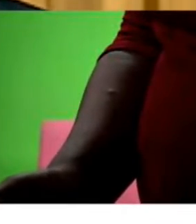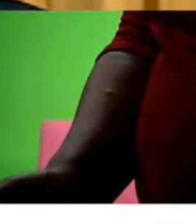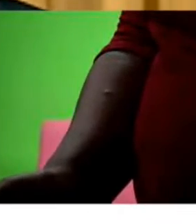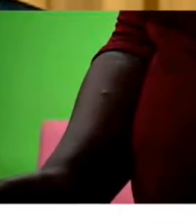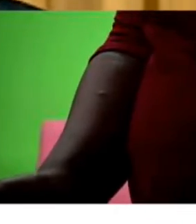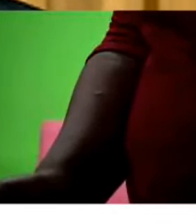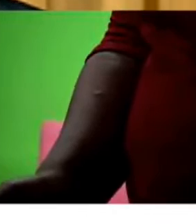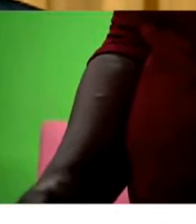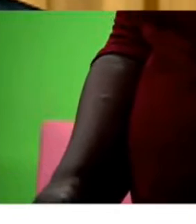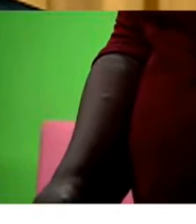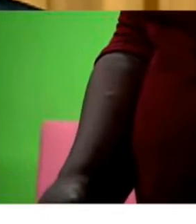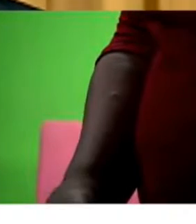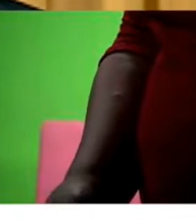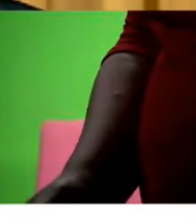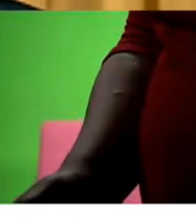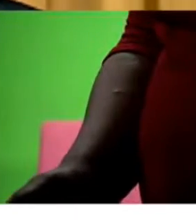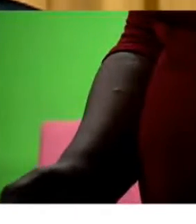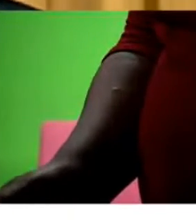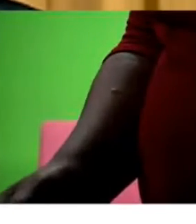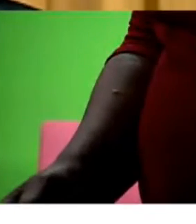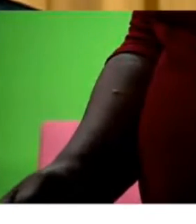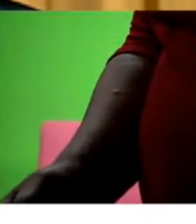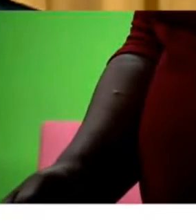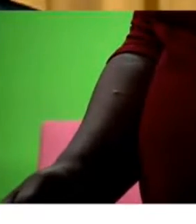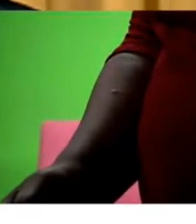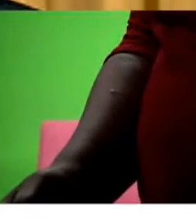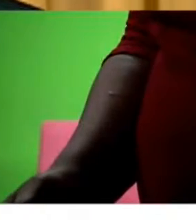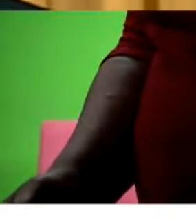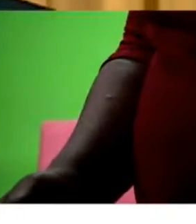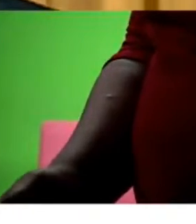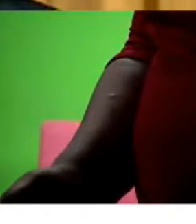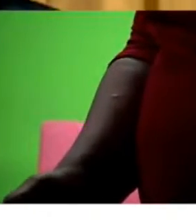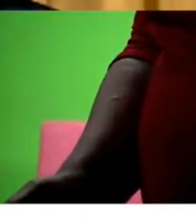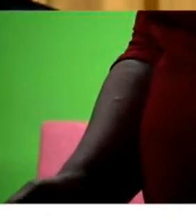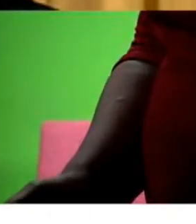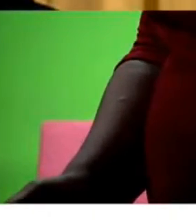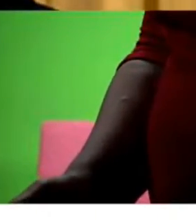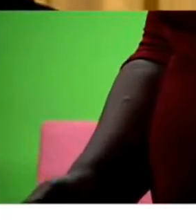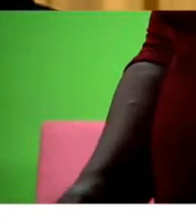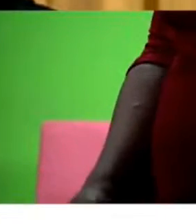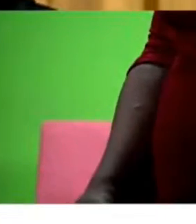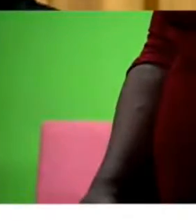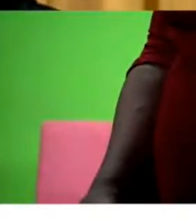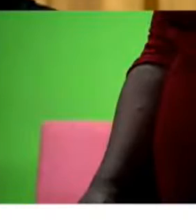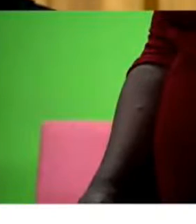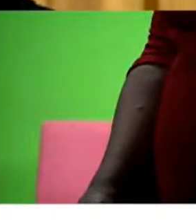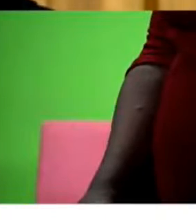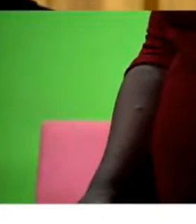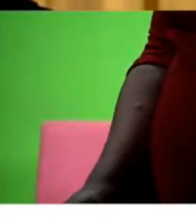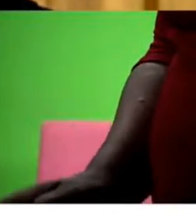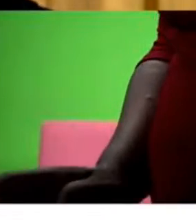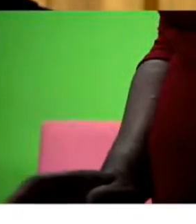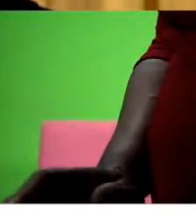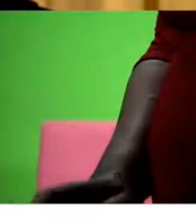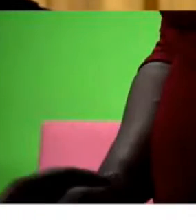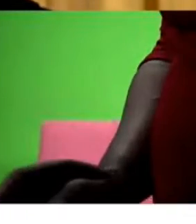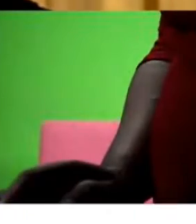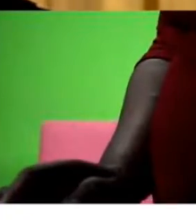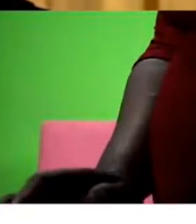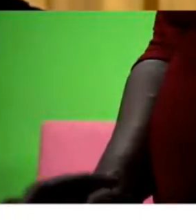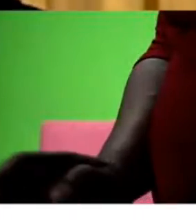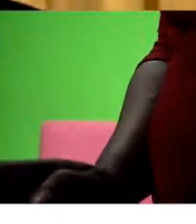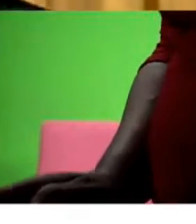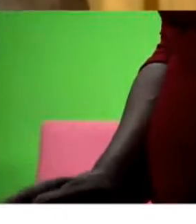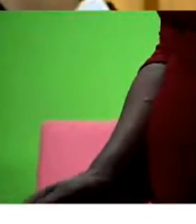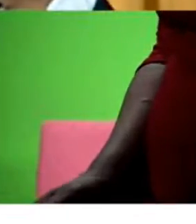don't want to repeat. I just want maybe just to highlight a few of my findings on some of the other areas that I have not